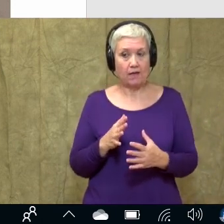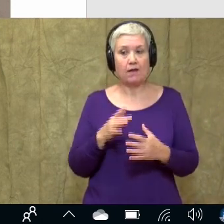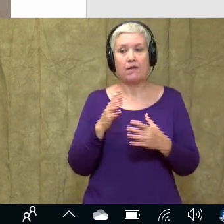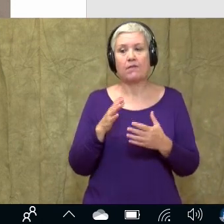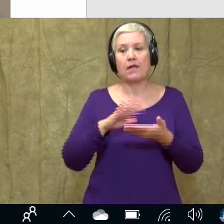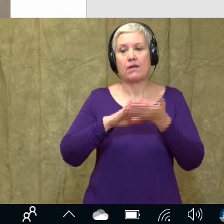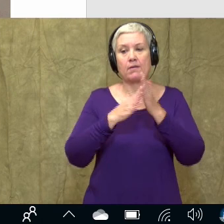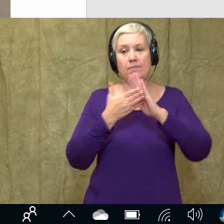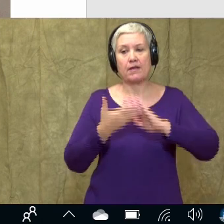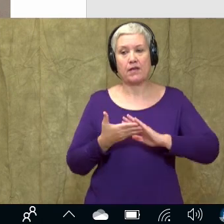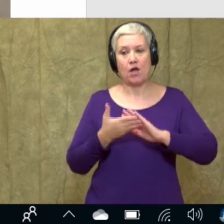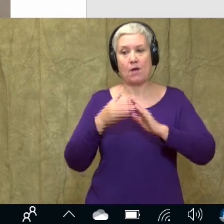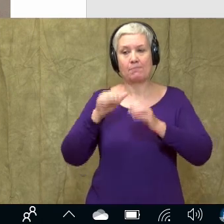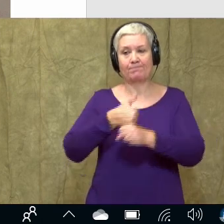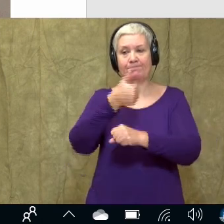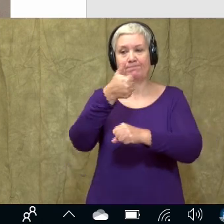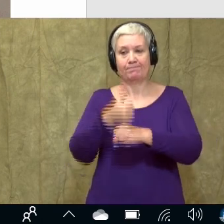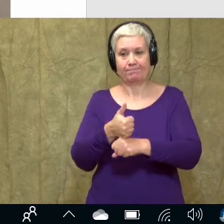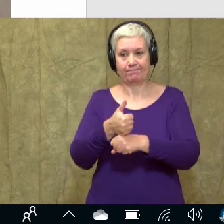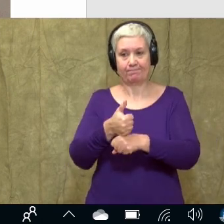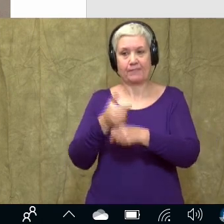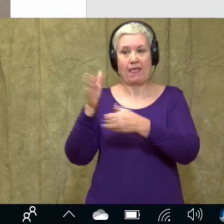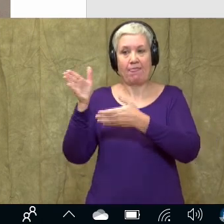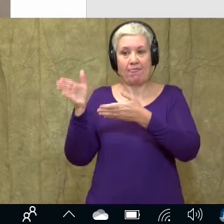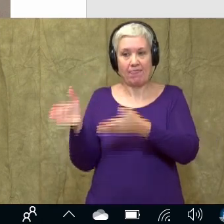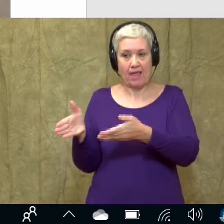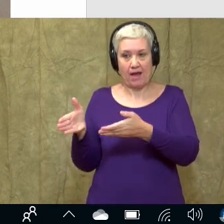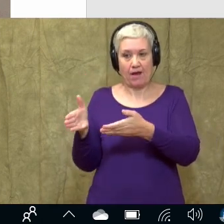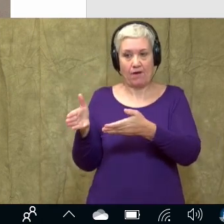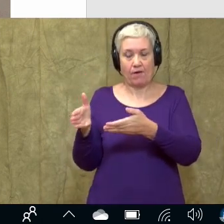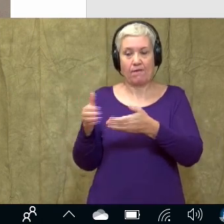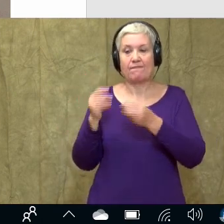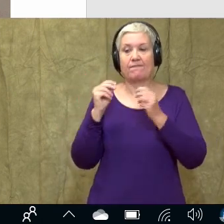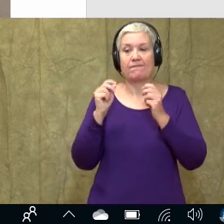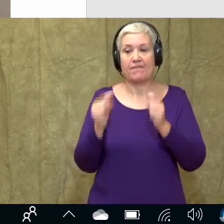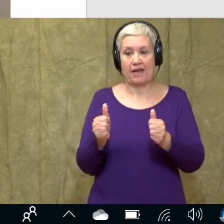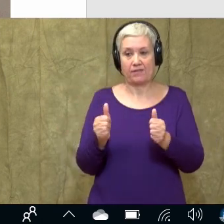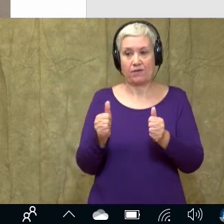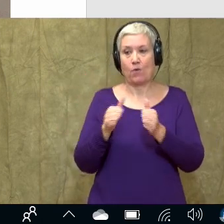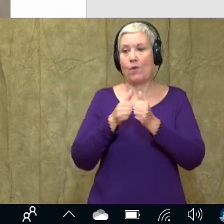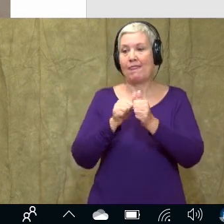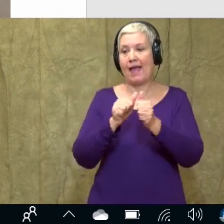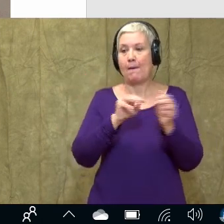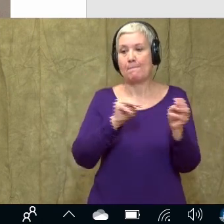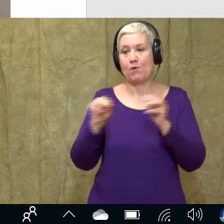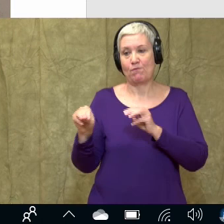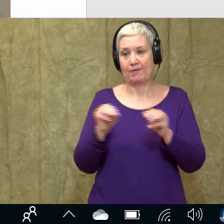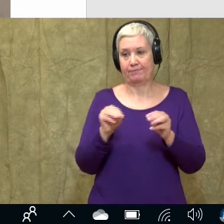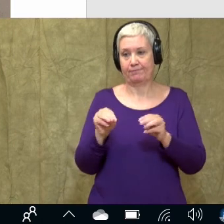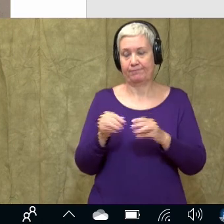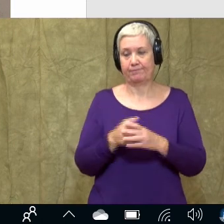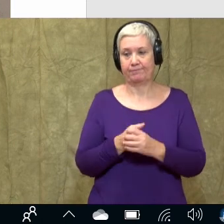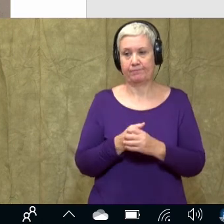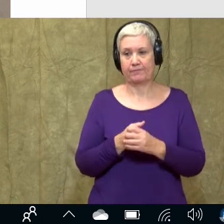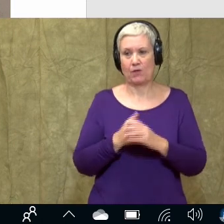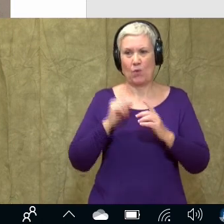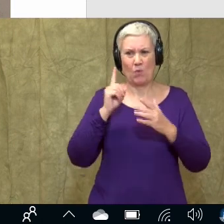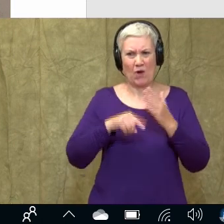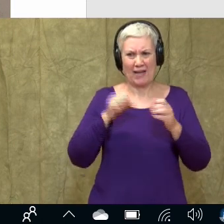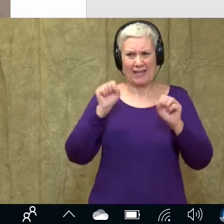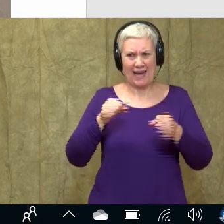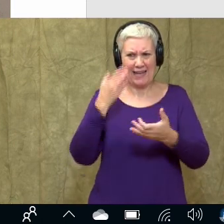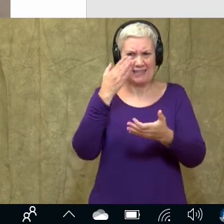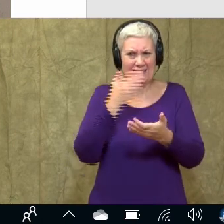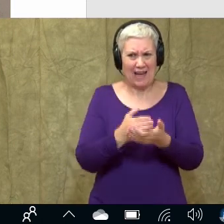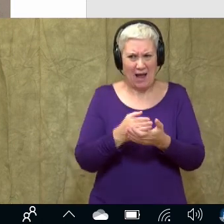become established here even faster without need of a cross-country journey. What could stop huge snakes?